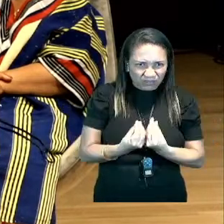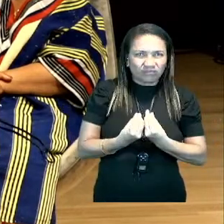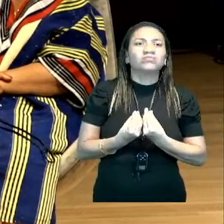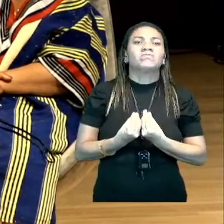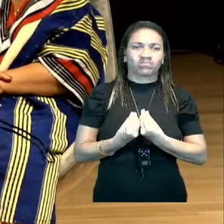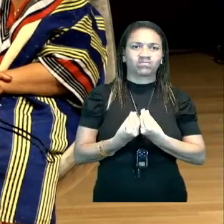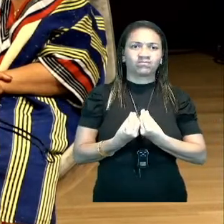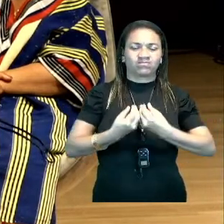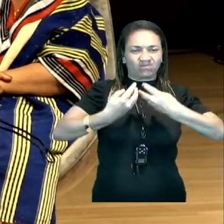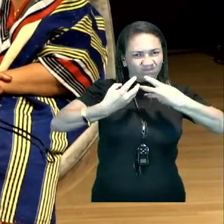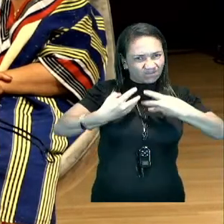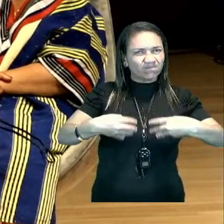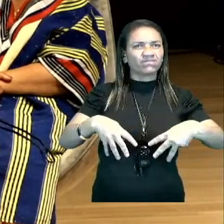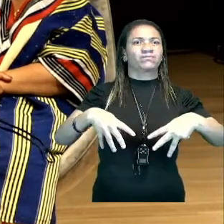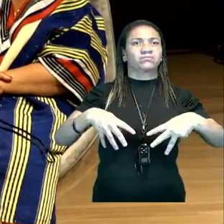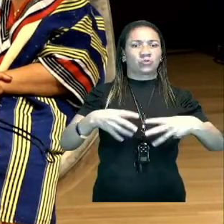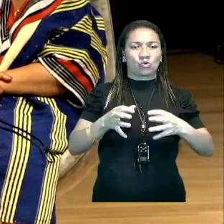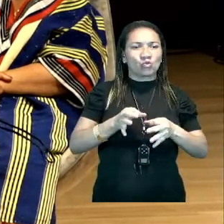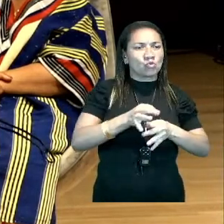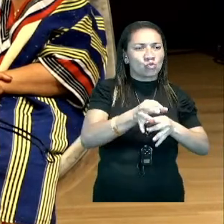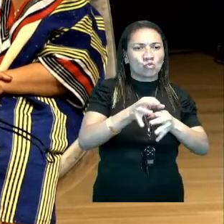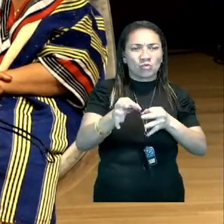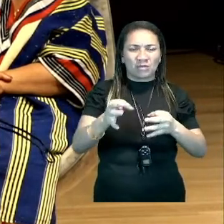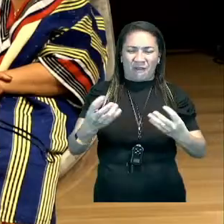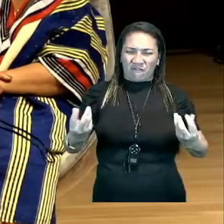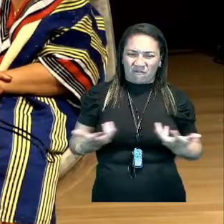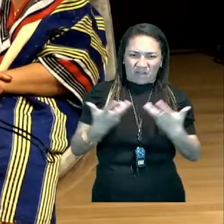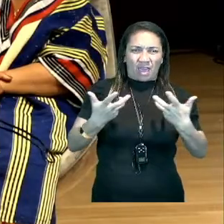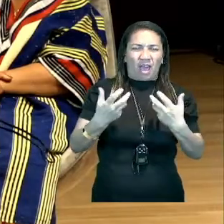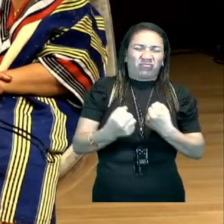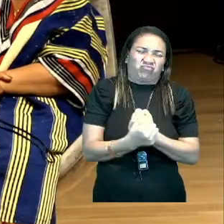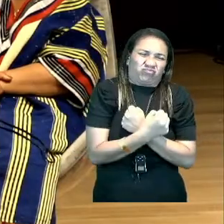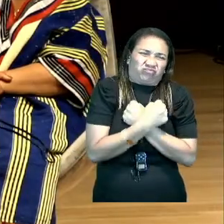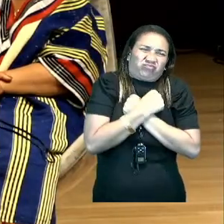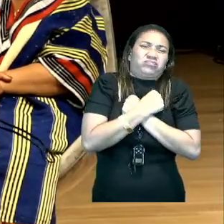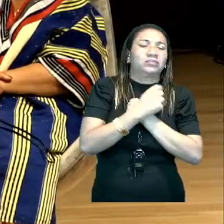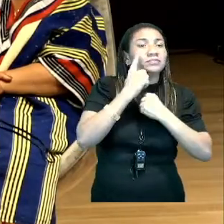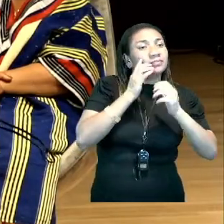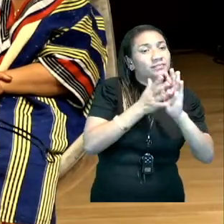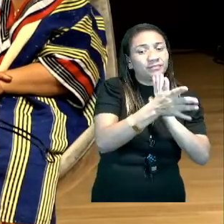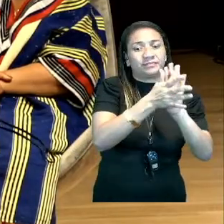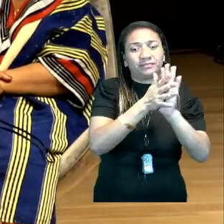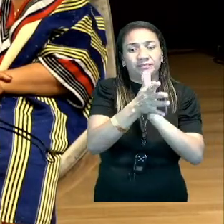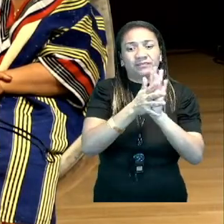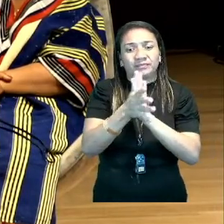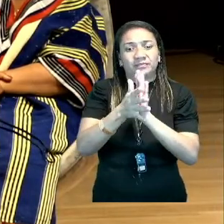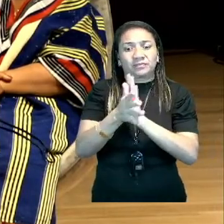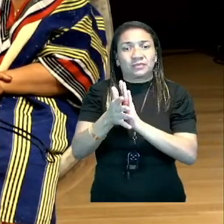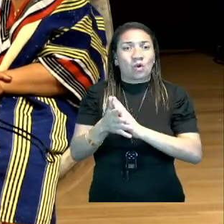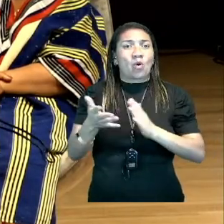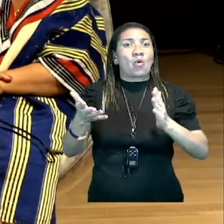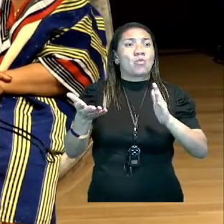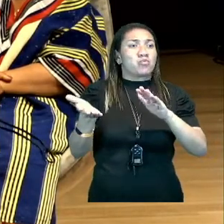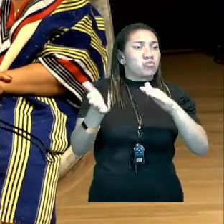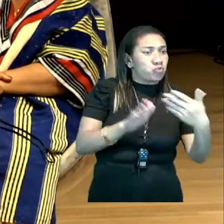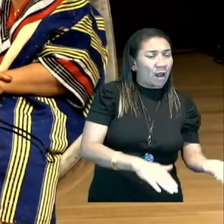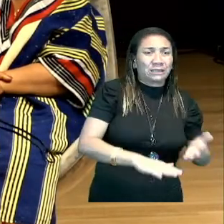bringing us together as women and people who love life, because we have to stop